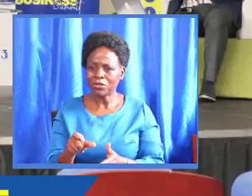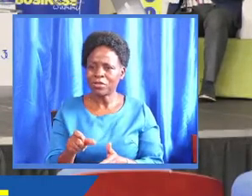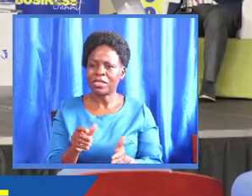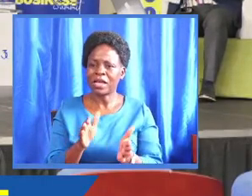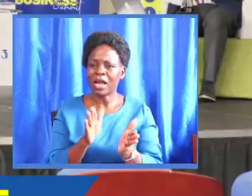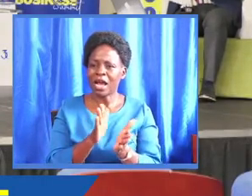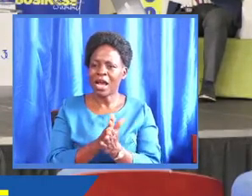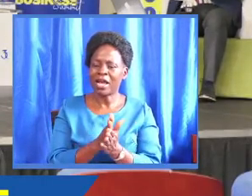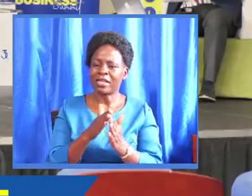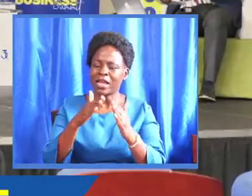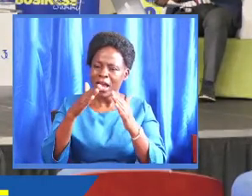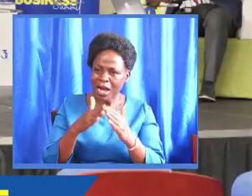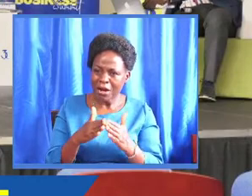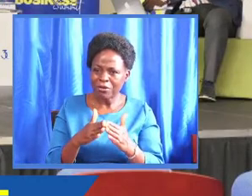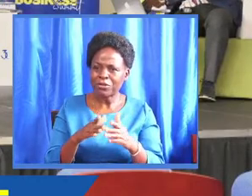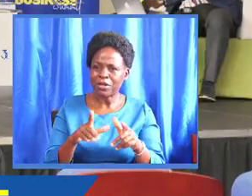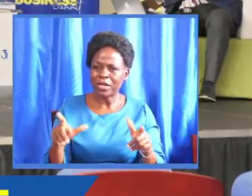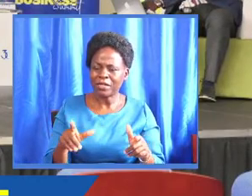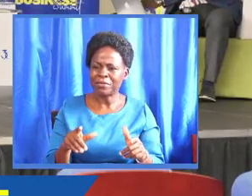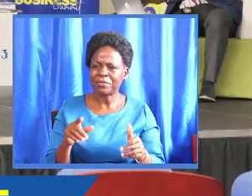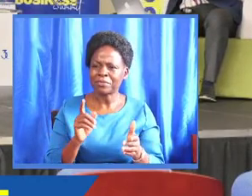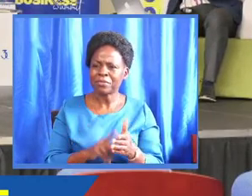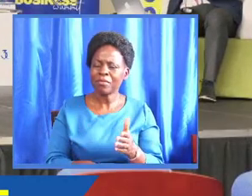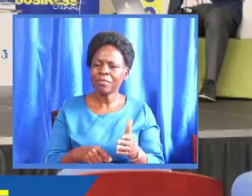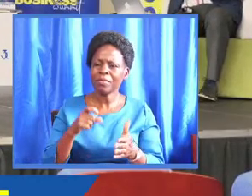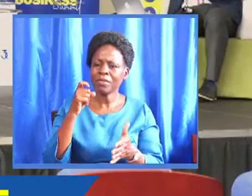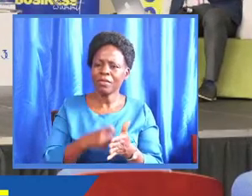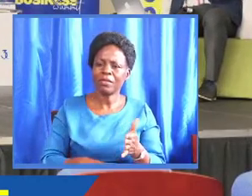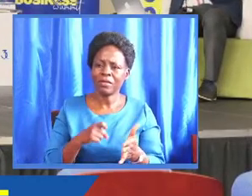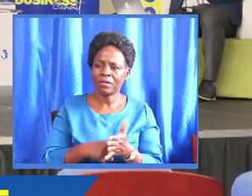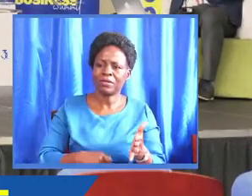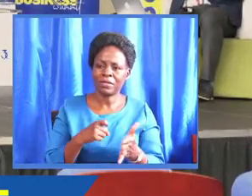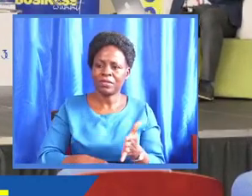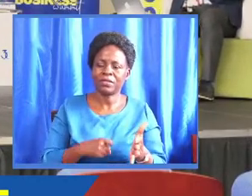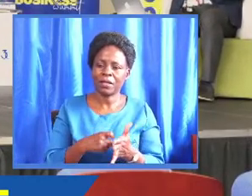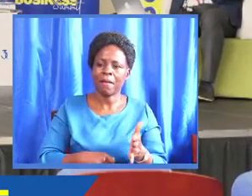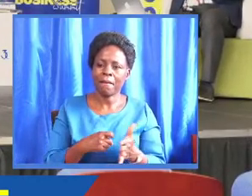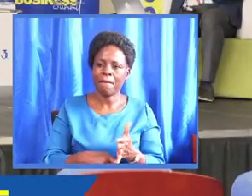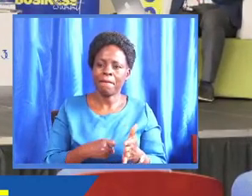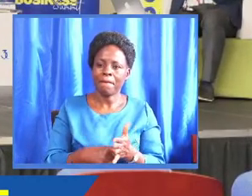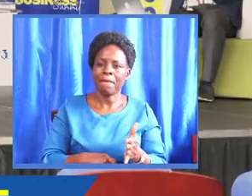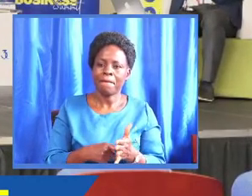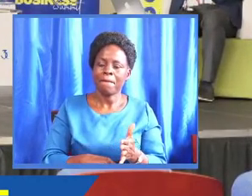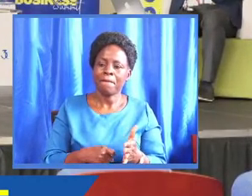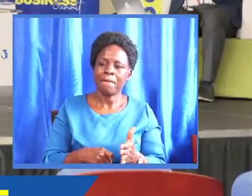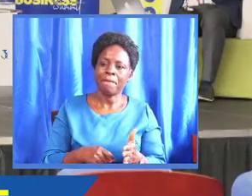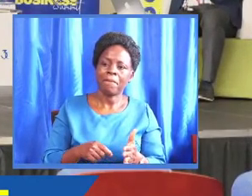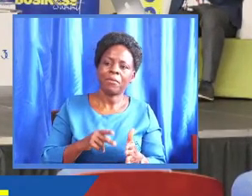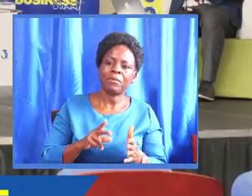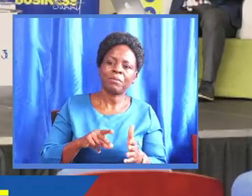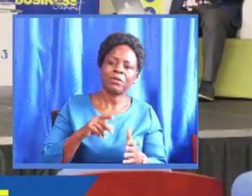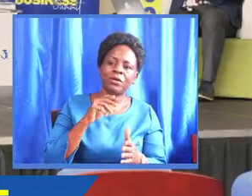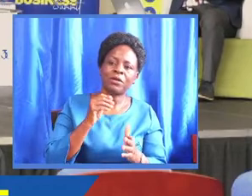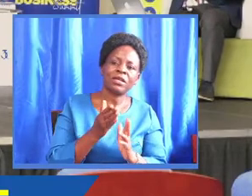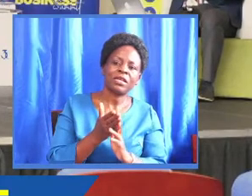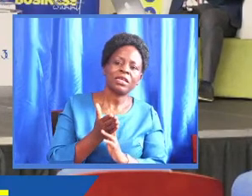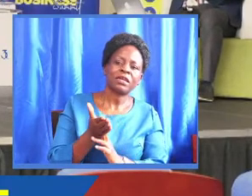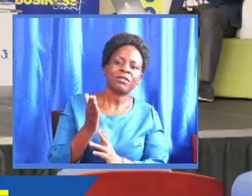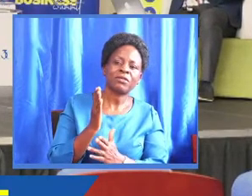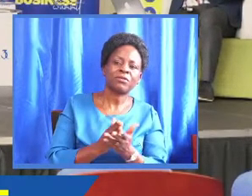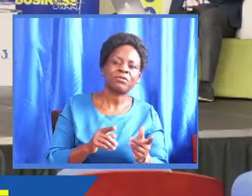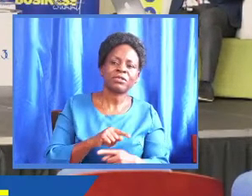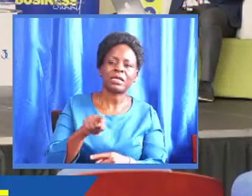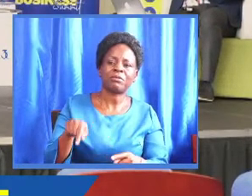estate. Currently, what are the policies, the tax policies that govern the real estate sector? You could take us through some of them.